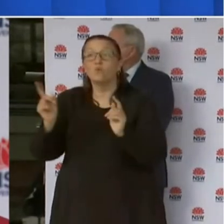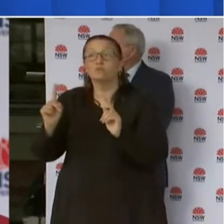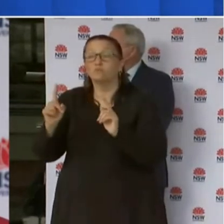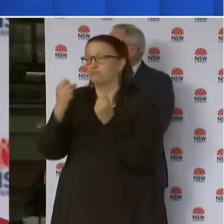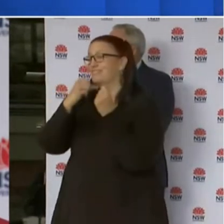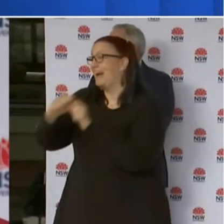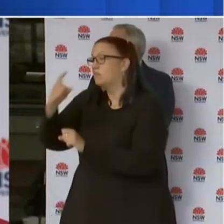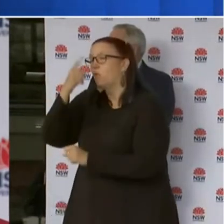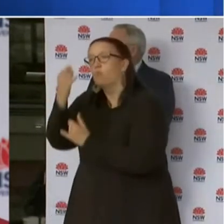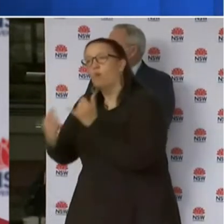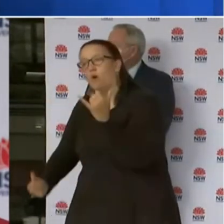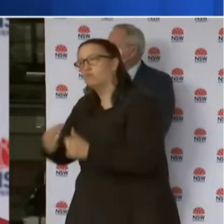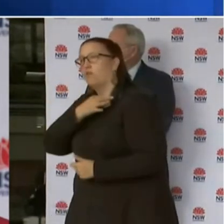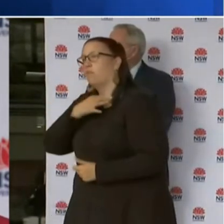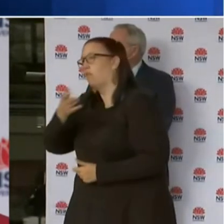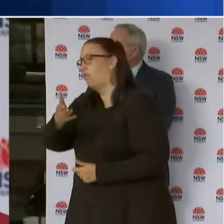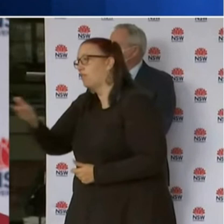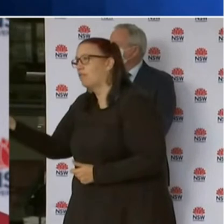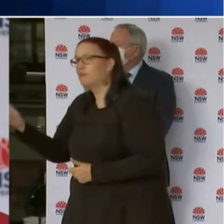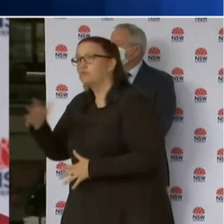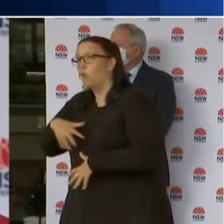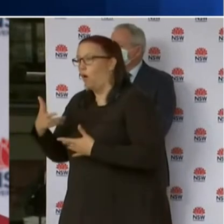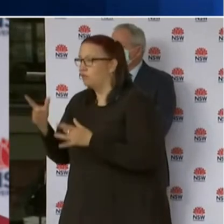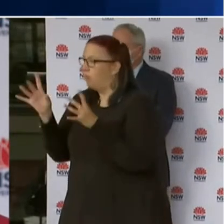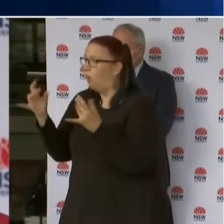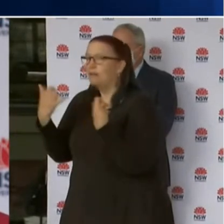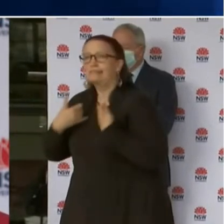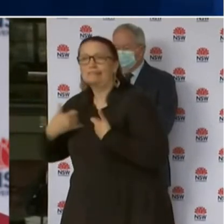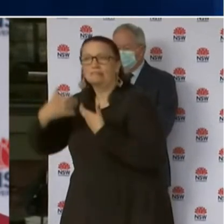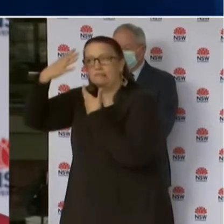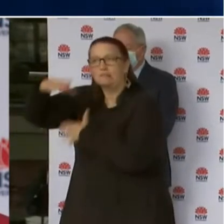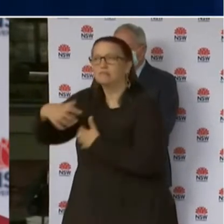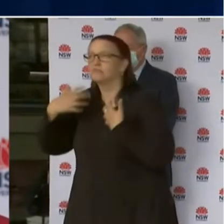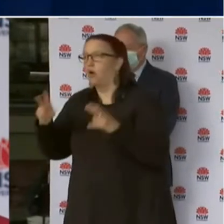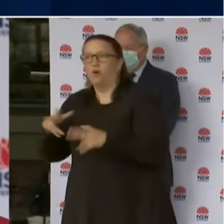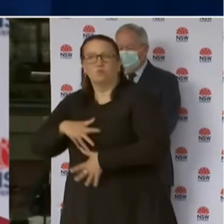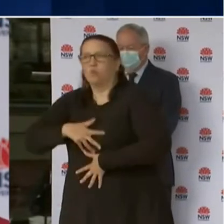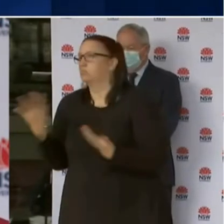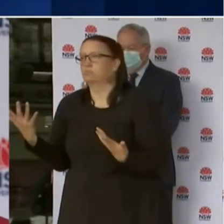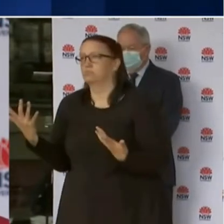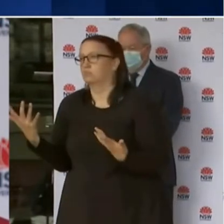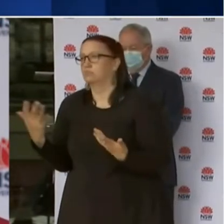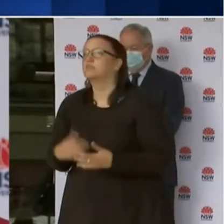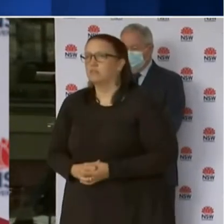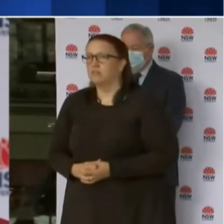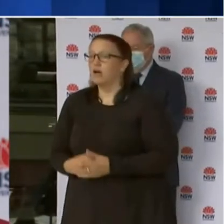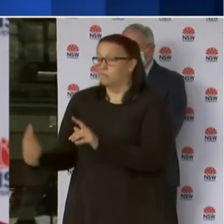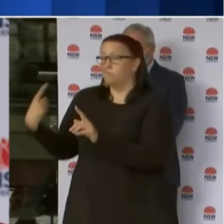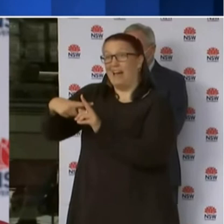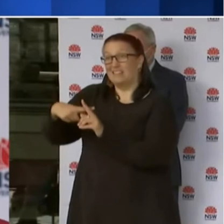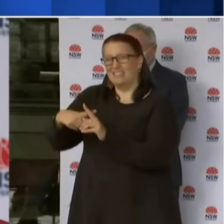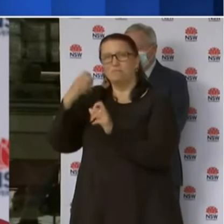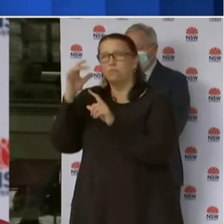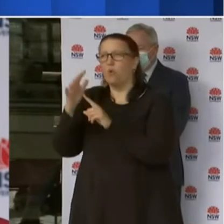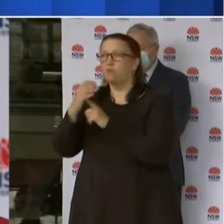with returned overseas. People, be that crew, flight crew ports or